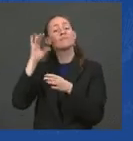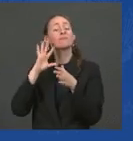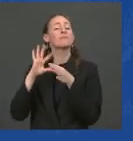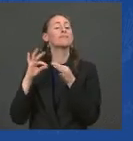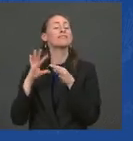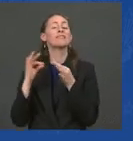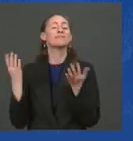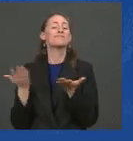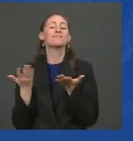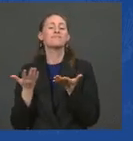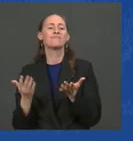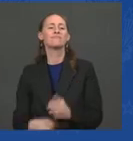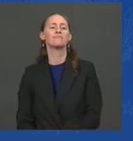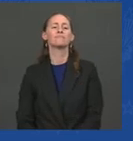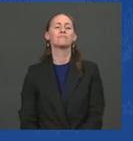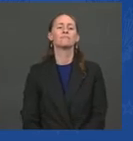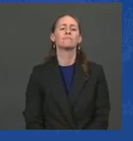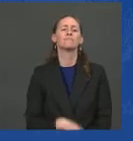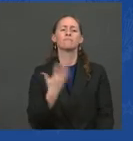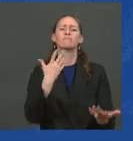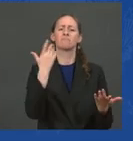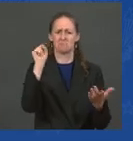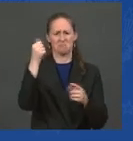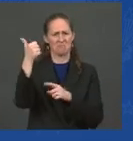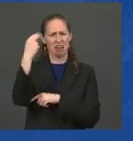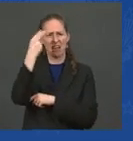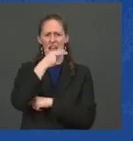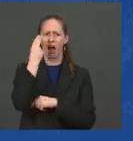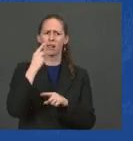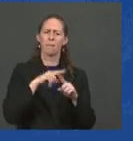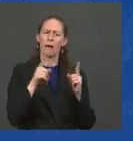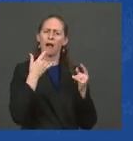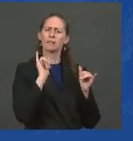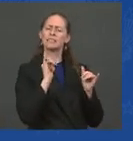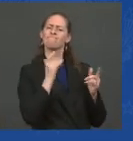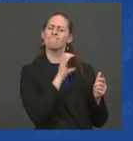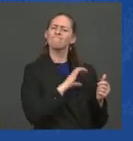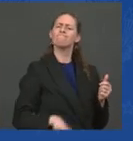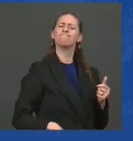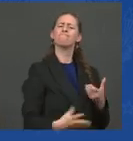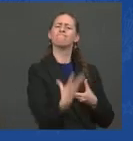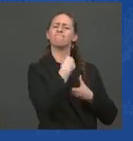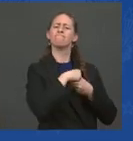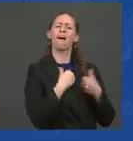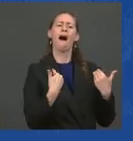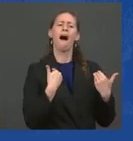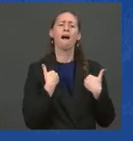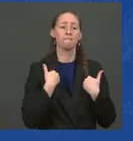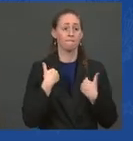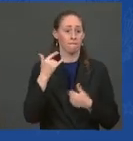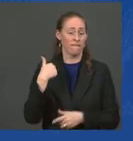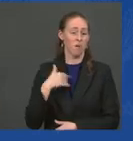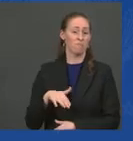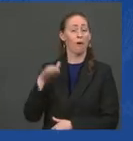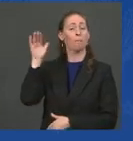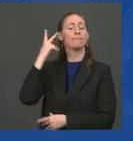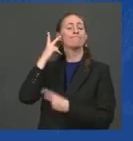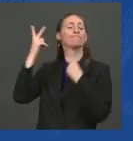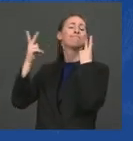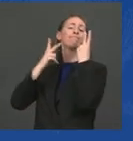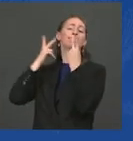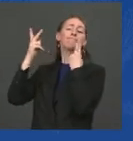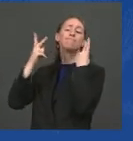He happened to be a Catholic, but he's a righteous Christian. And growing up, My dad would come home for dinner before